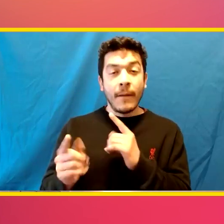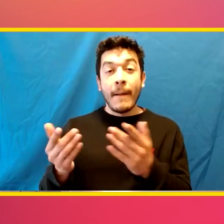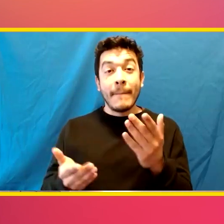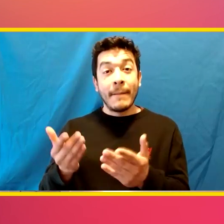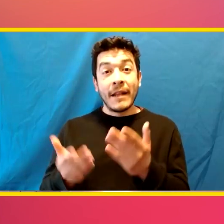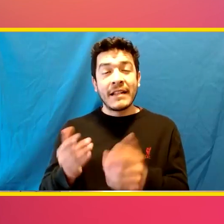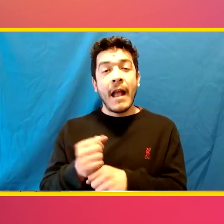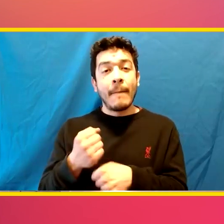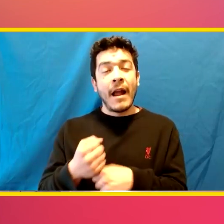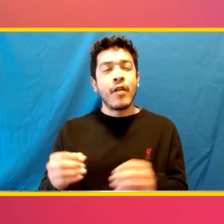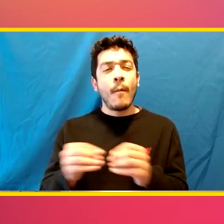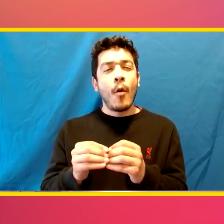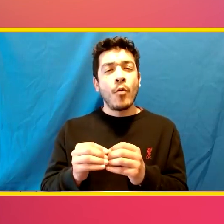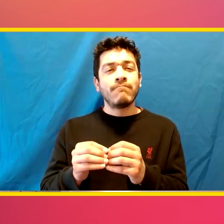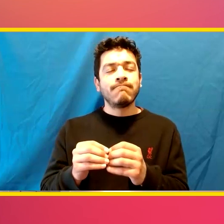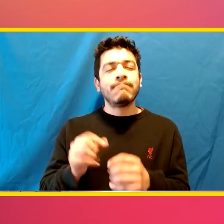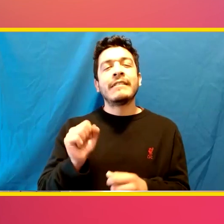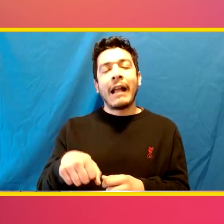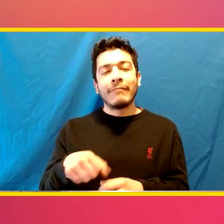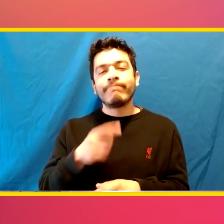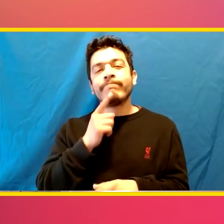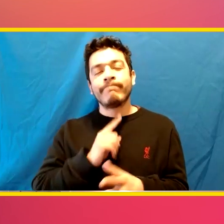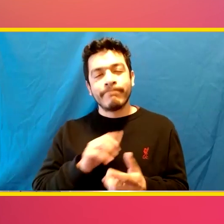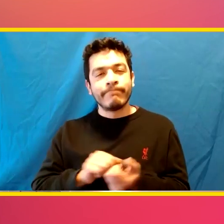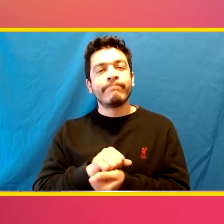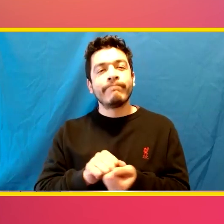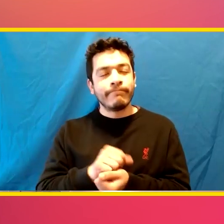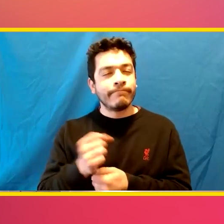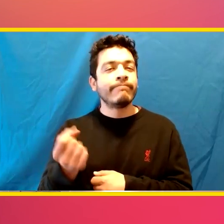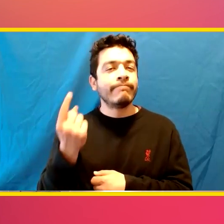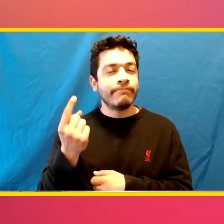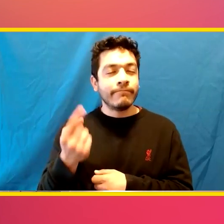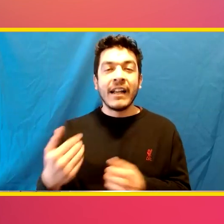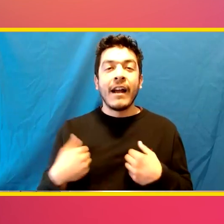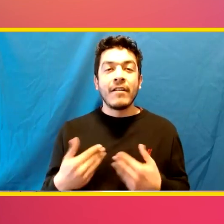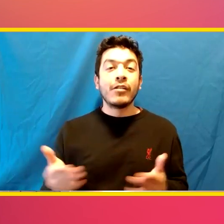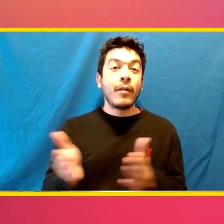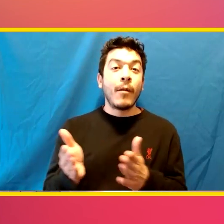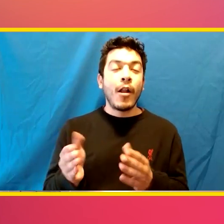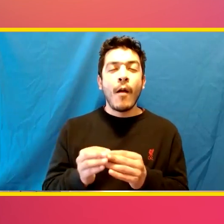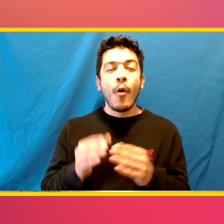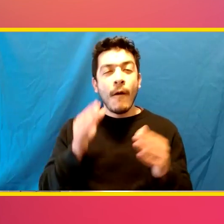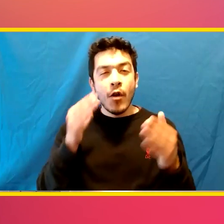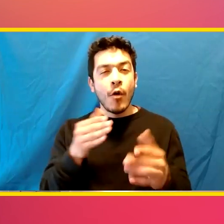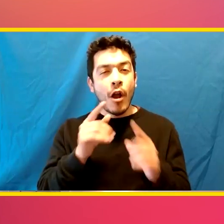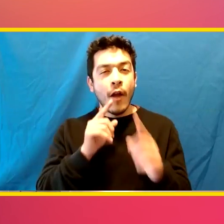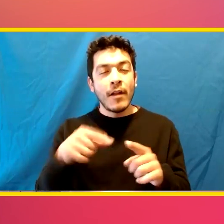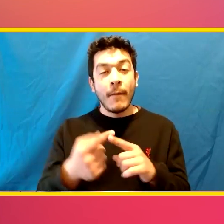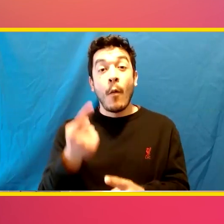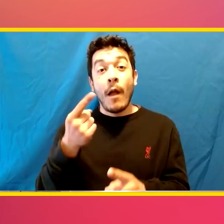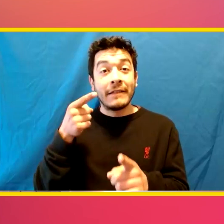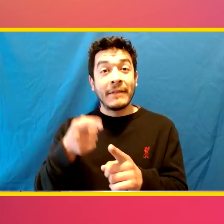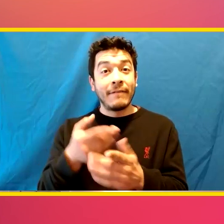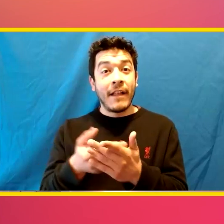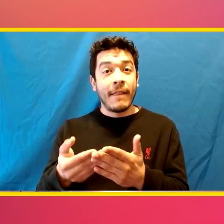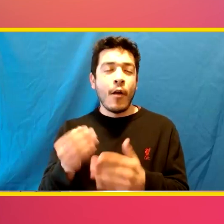it's making it more digestible. Maybe it's having a smaller, more focused conversation around one specific thing.